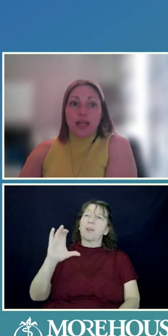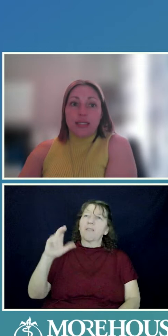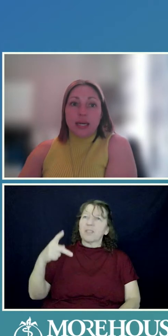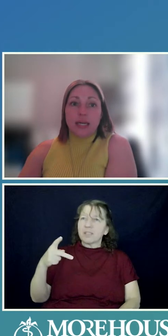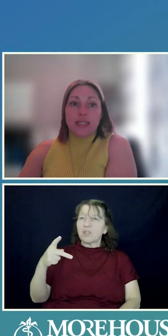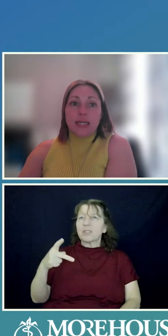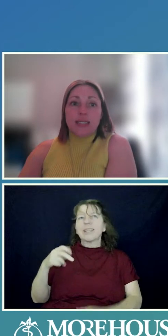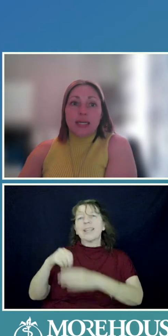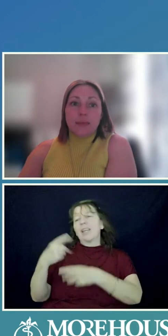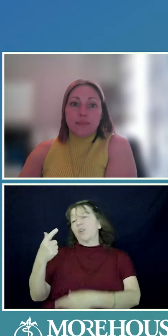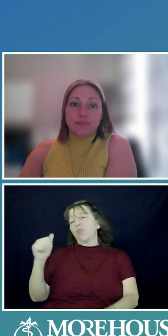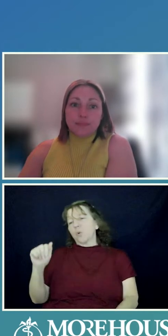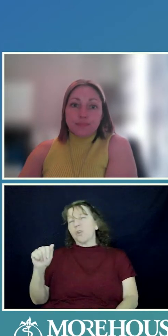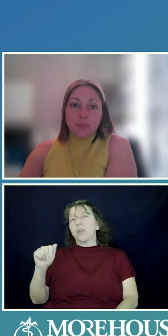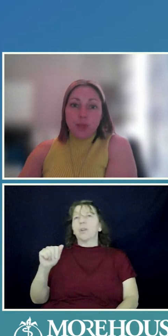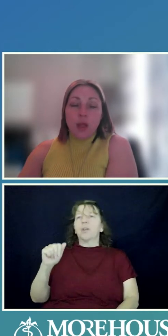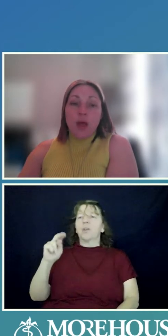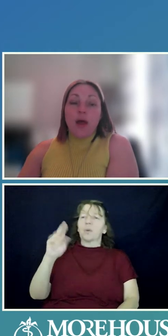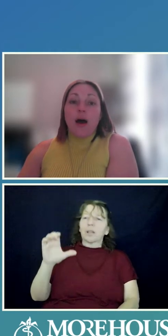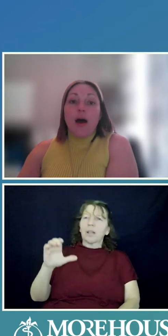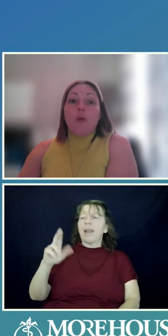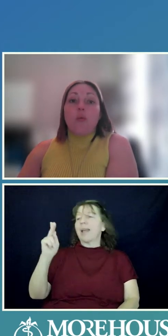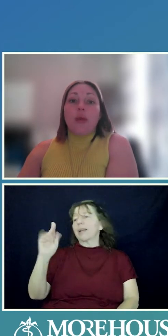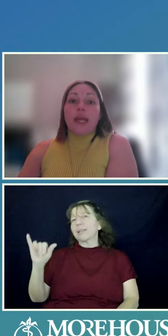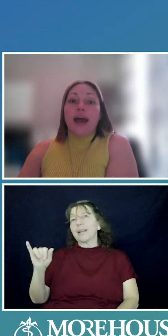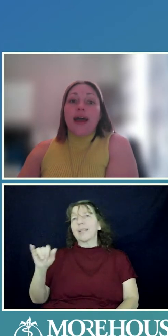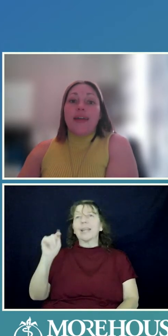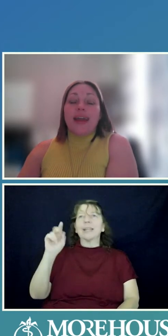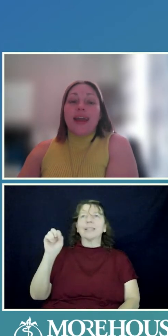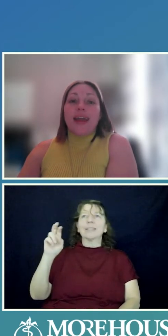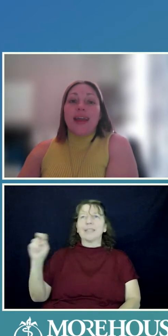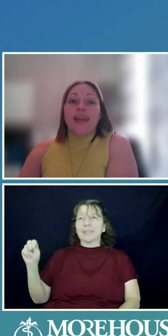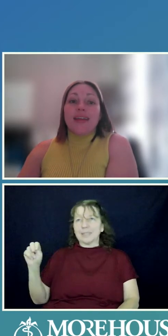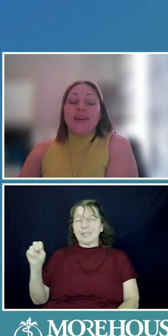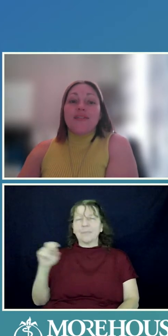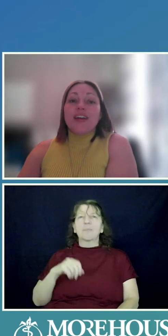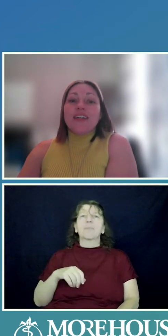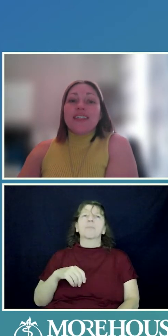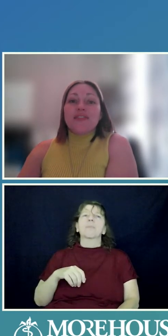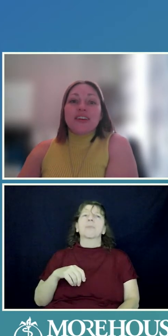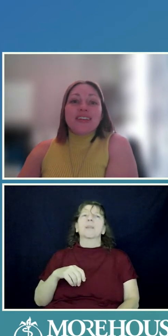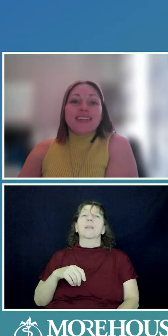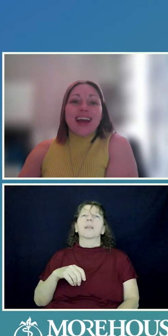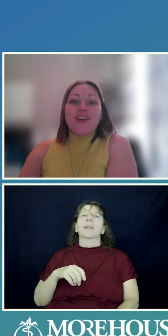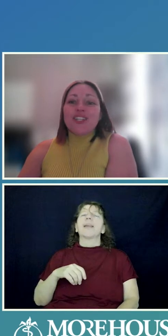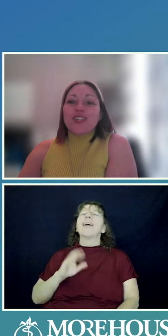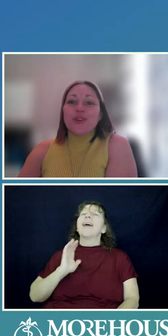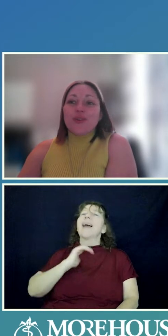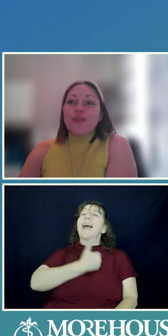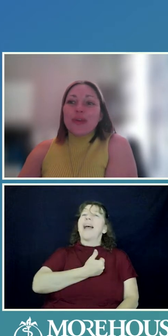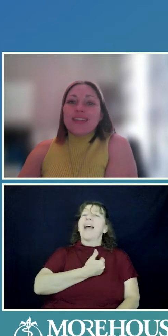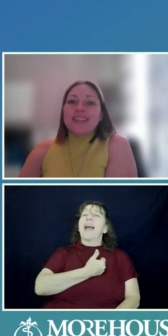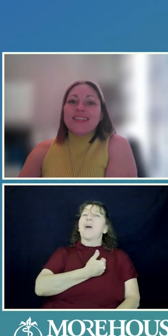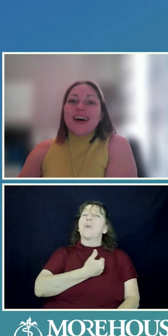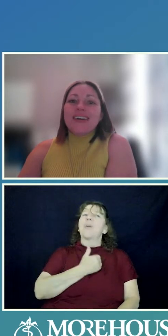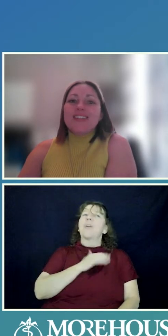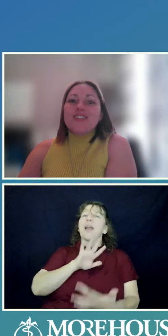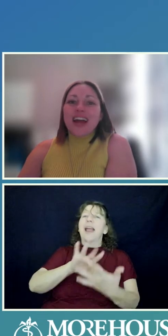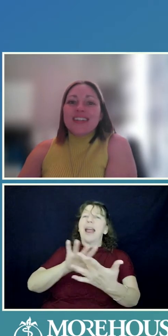Carolina, Kentucky, and Tennessee. We had a very different outreach and